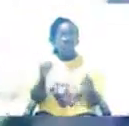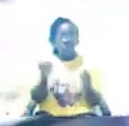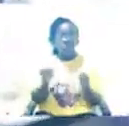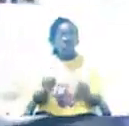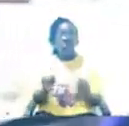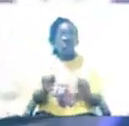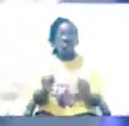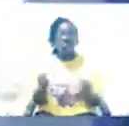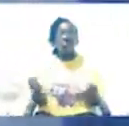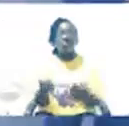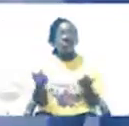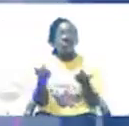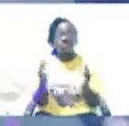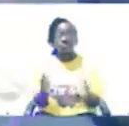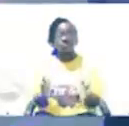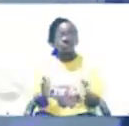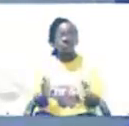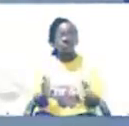sinners,